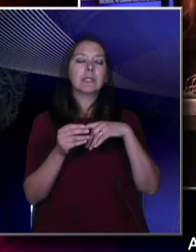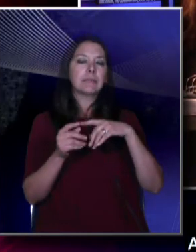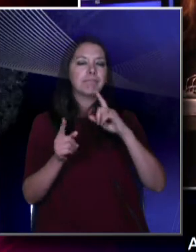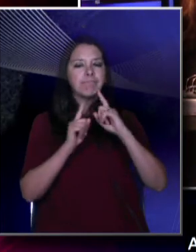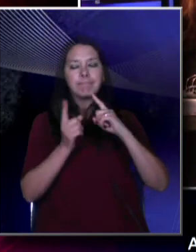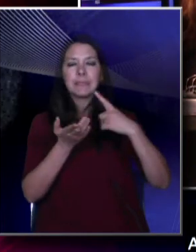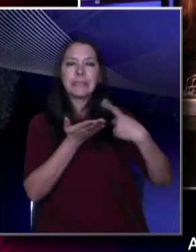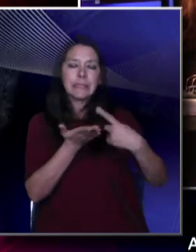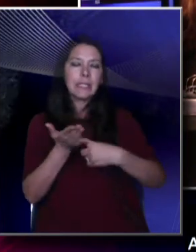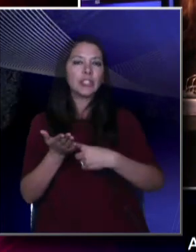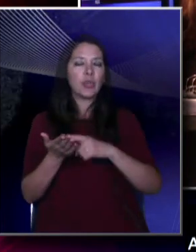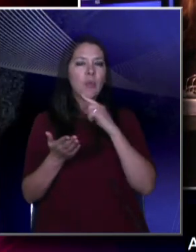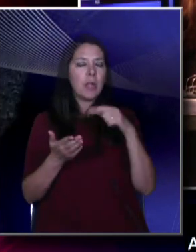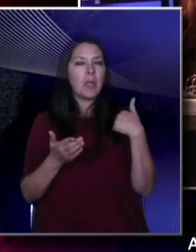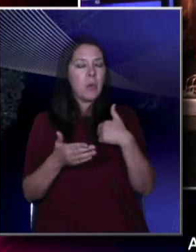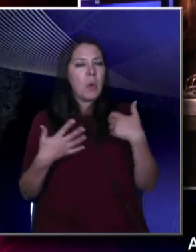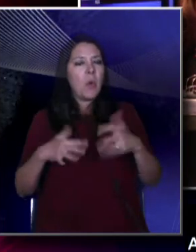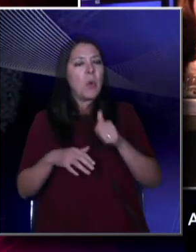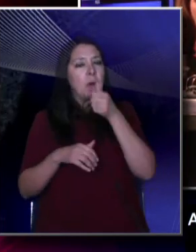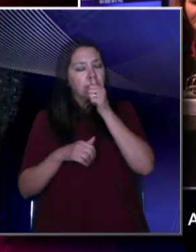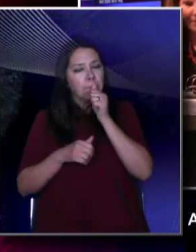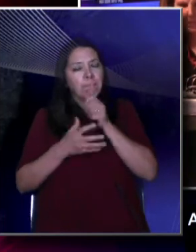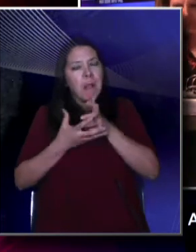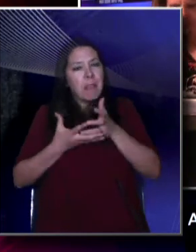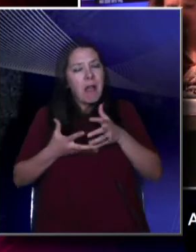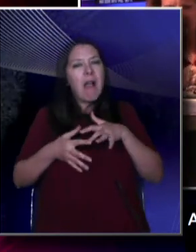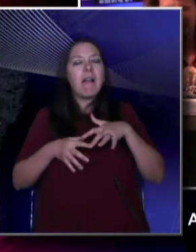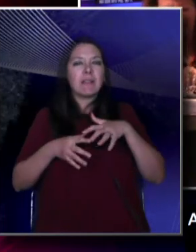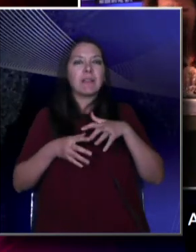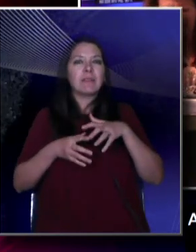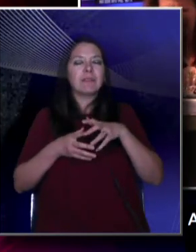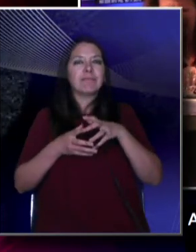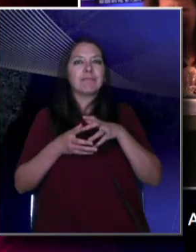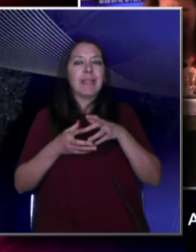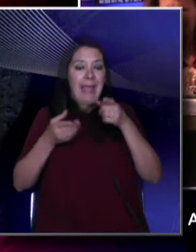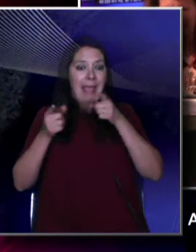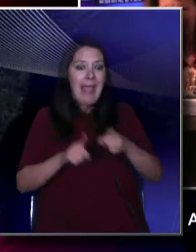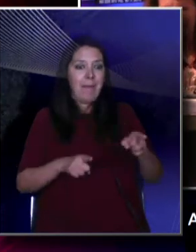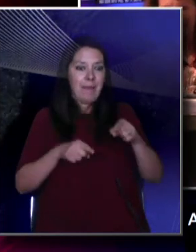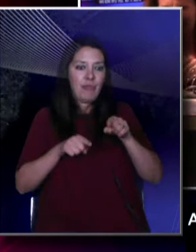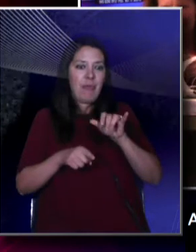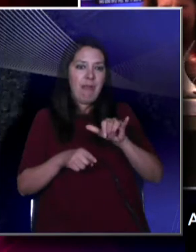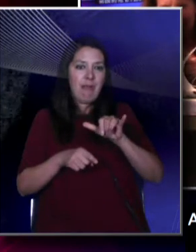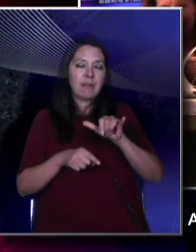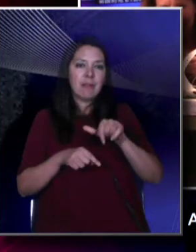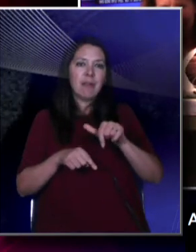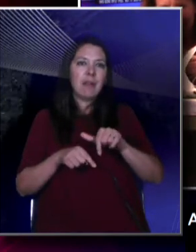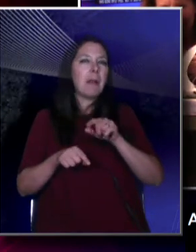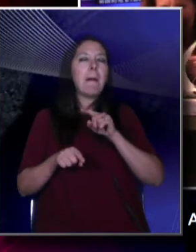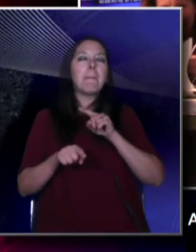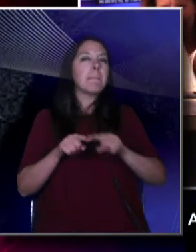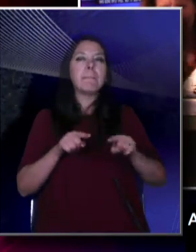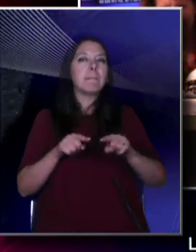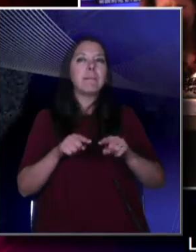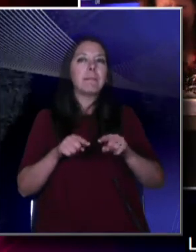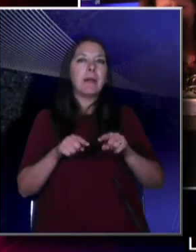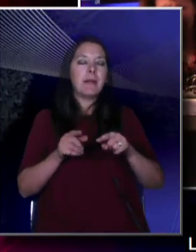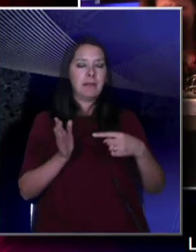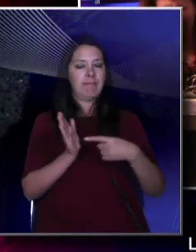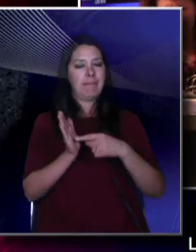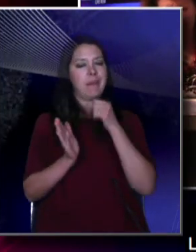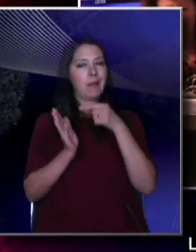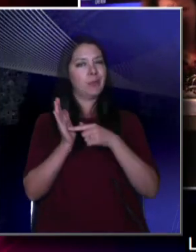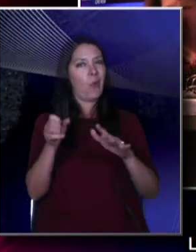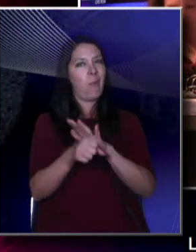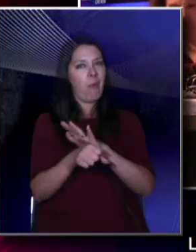gone into this. But it seems the timing is right now. There's a confluence